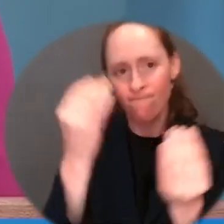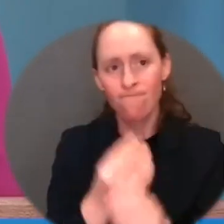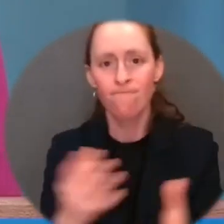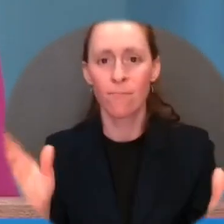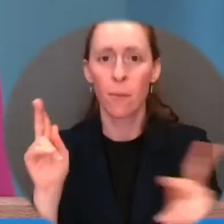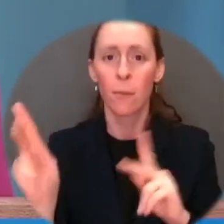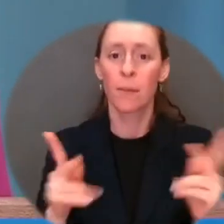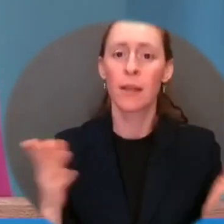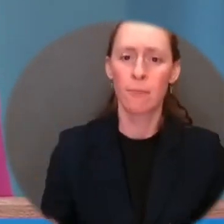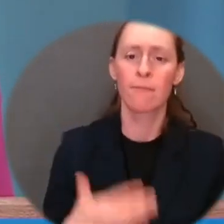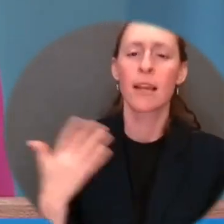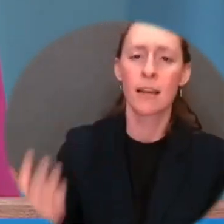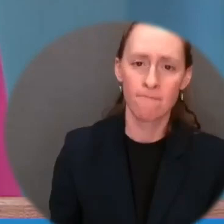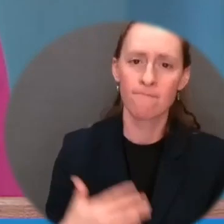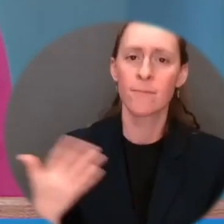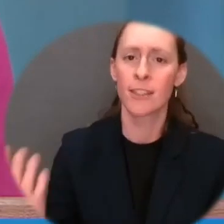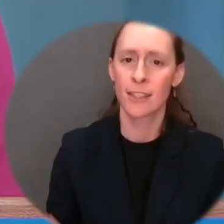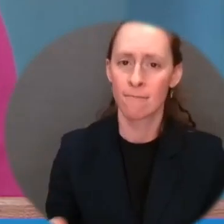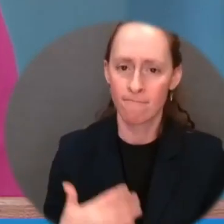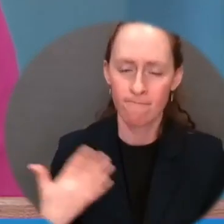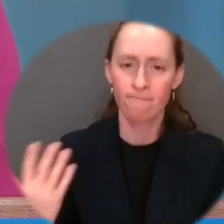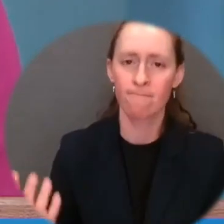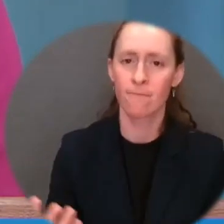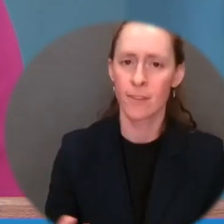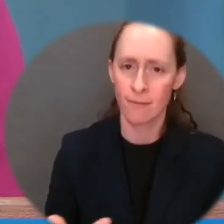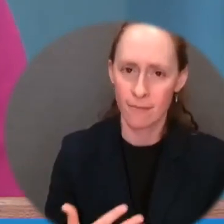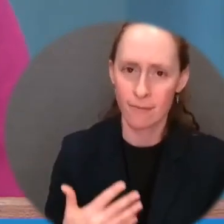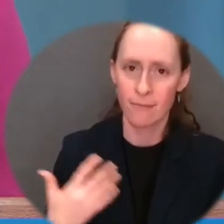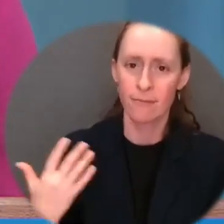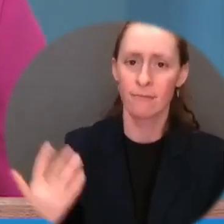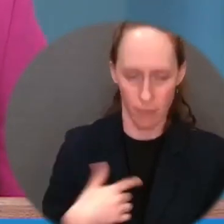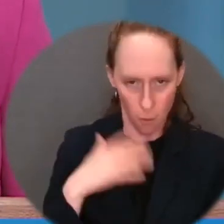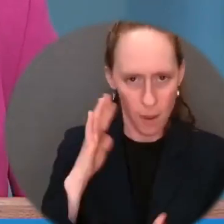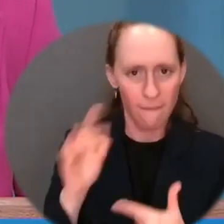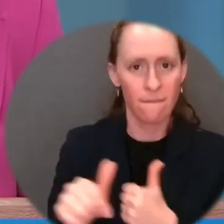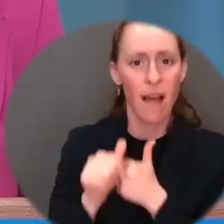we are going to do the job and finishing up the agenda that he laid out in 2020.